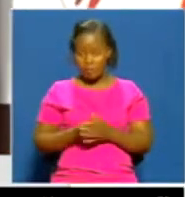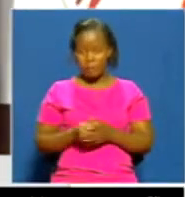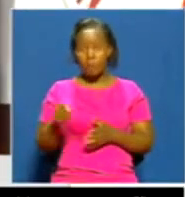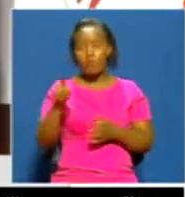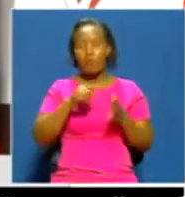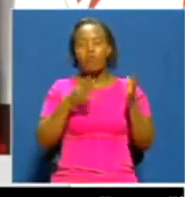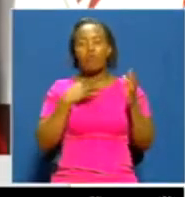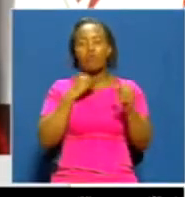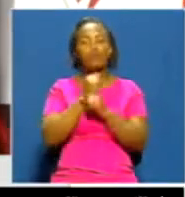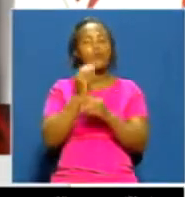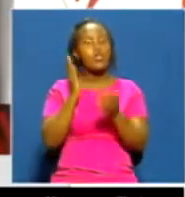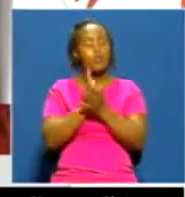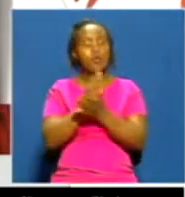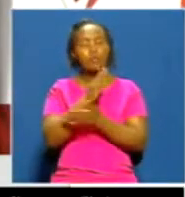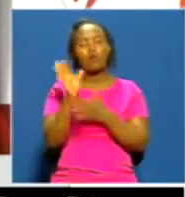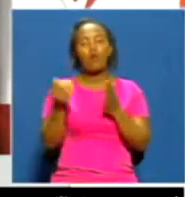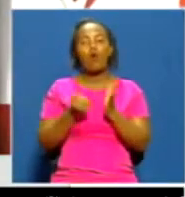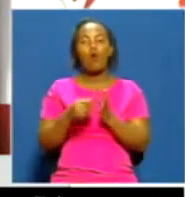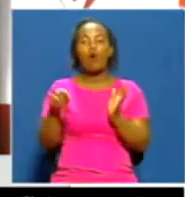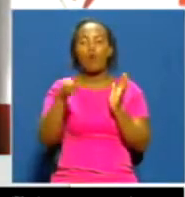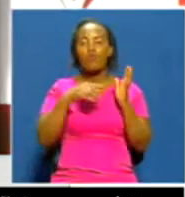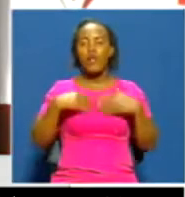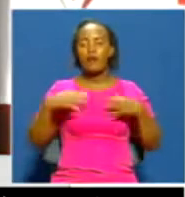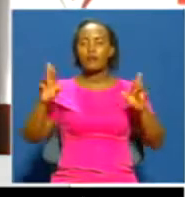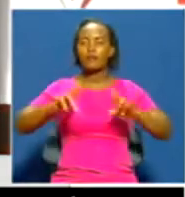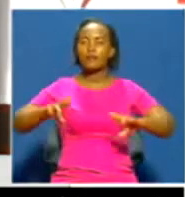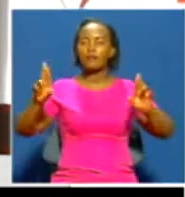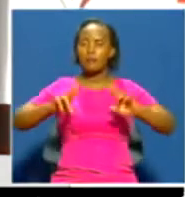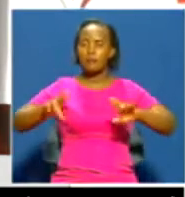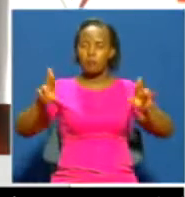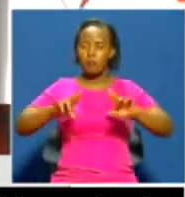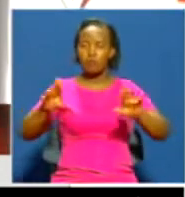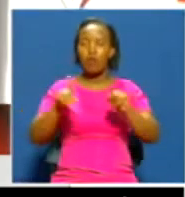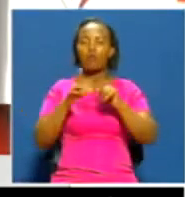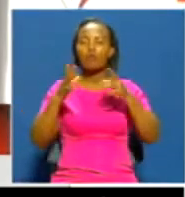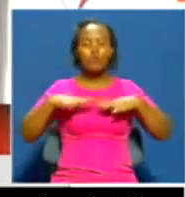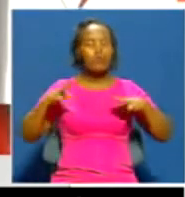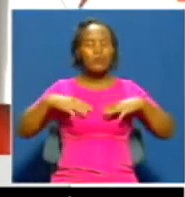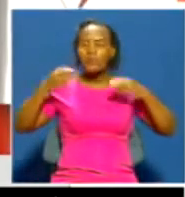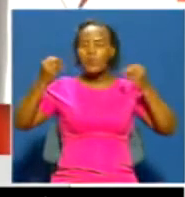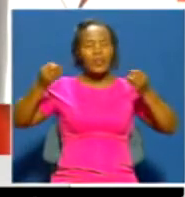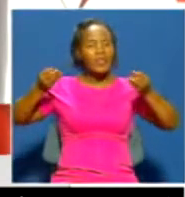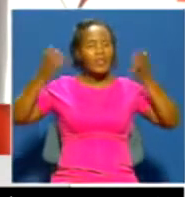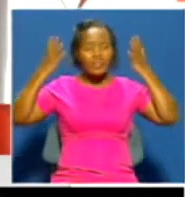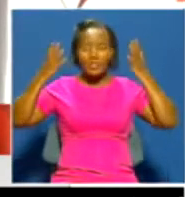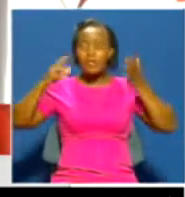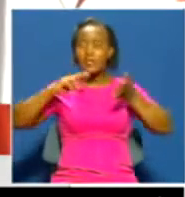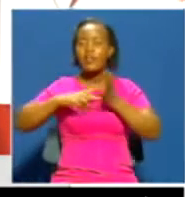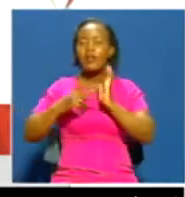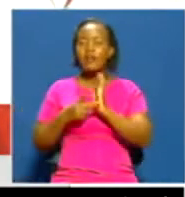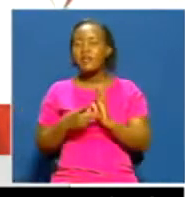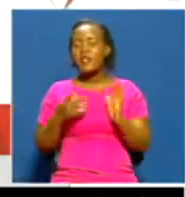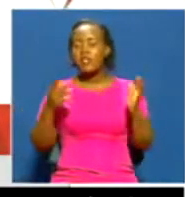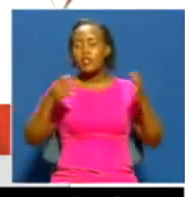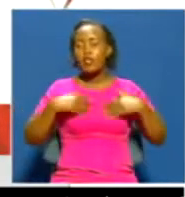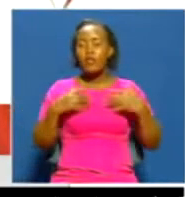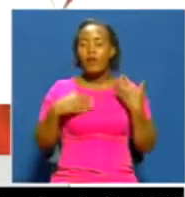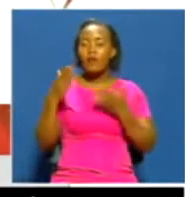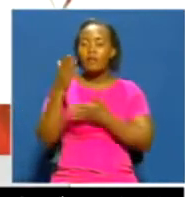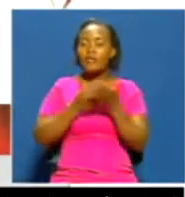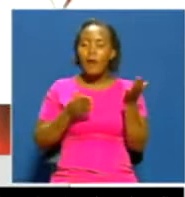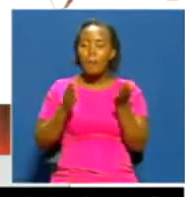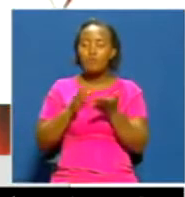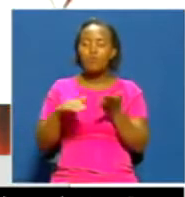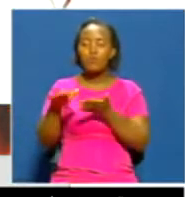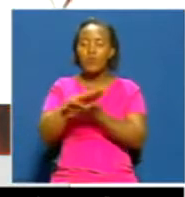done well in advance and works, and people begin to understand what it means to have certain allocation, certain zones.